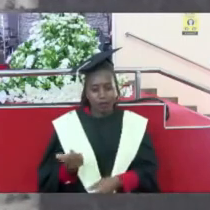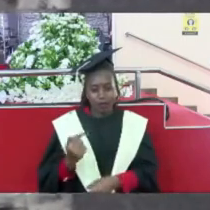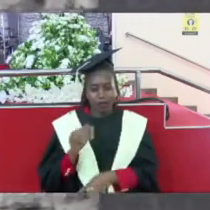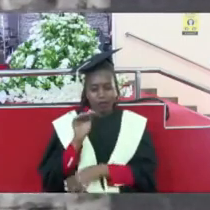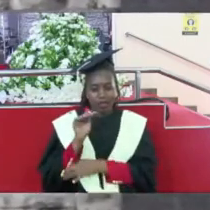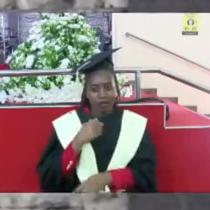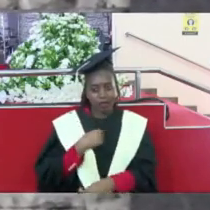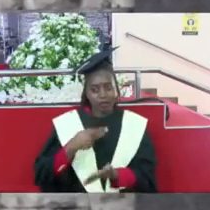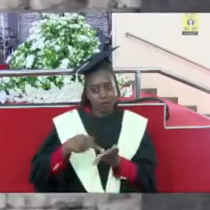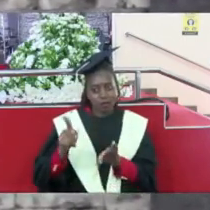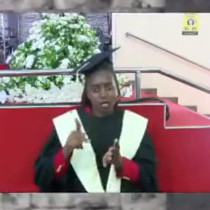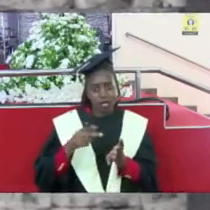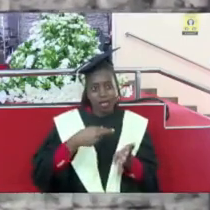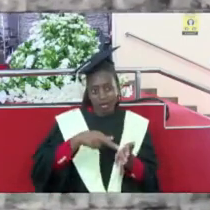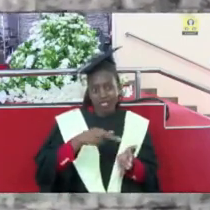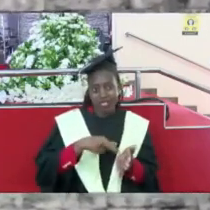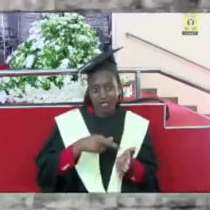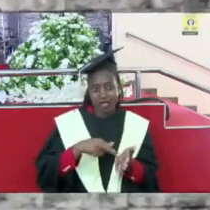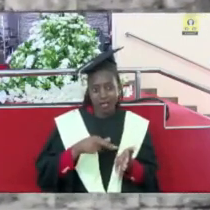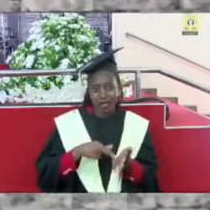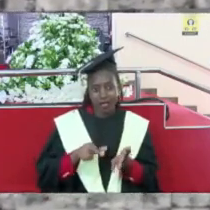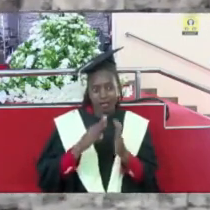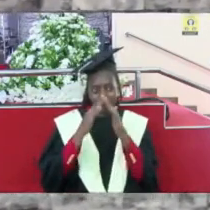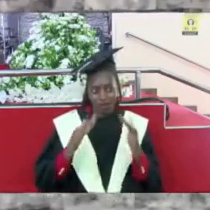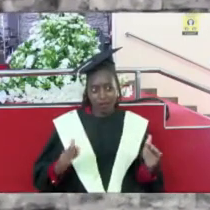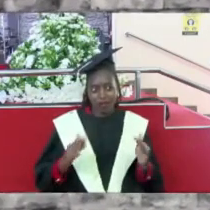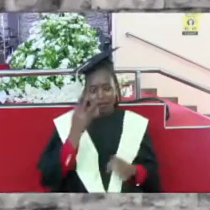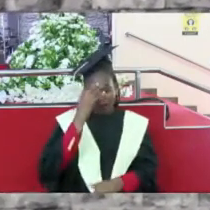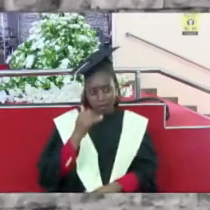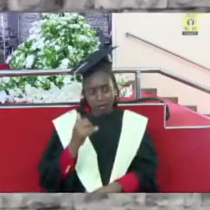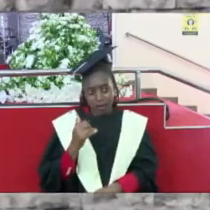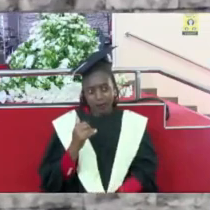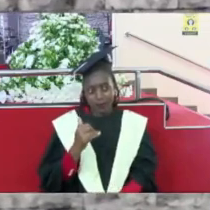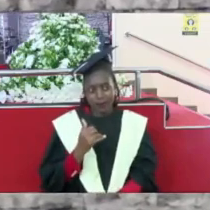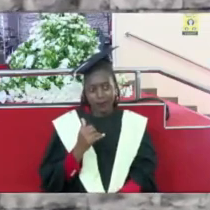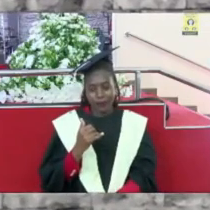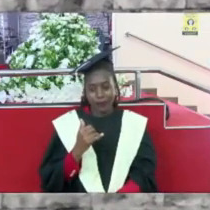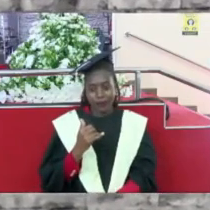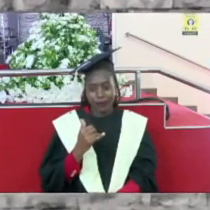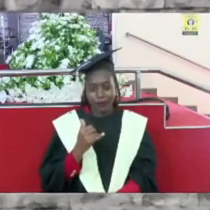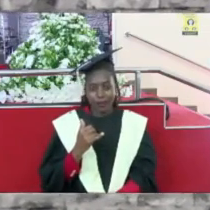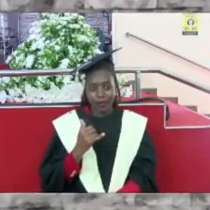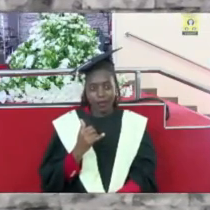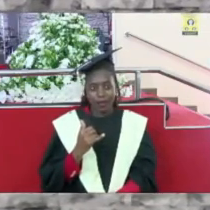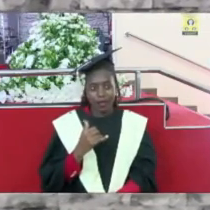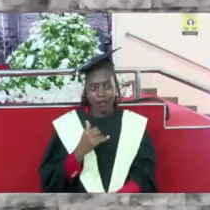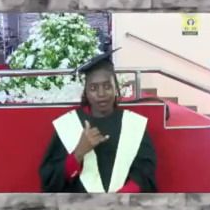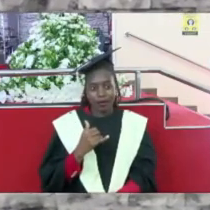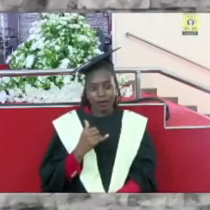house loan. Kwa sababu because anataka nimsaidie kulipa